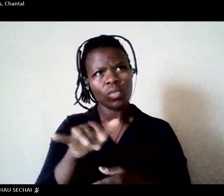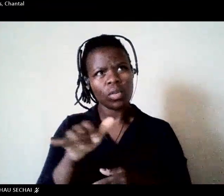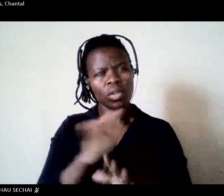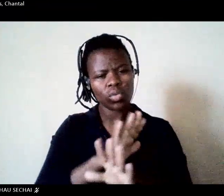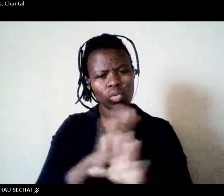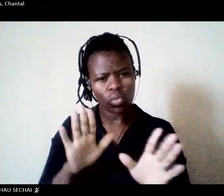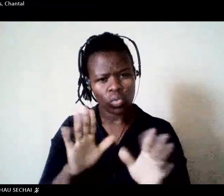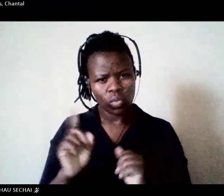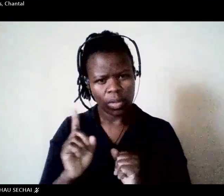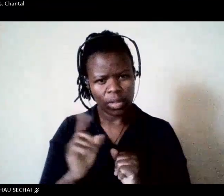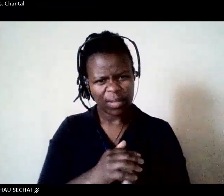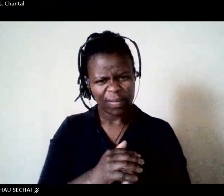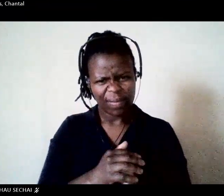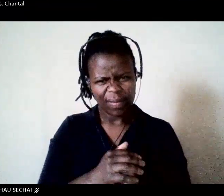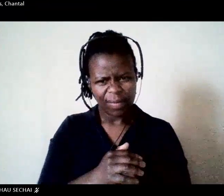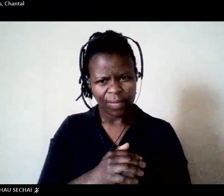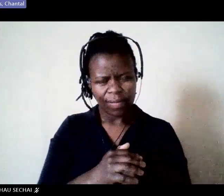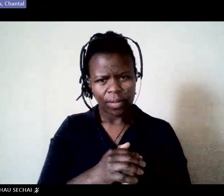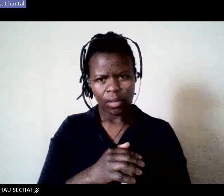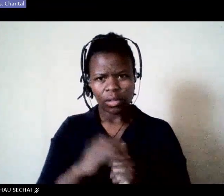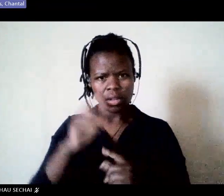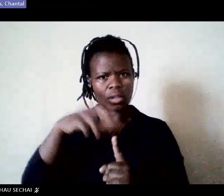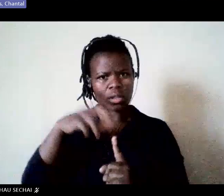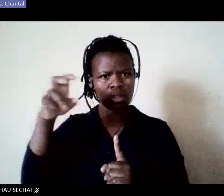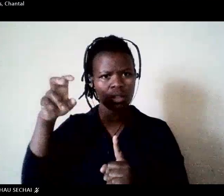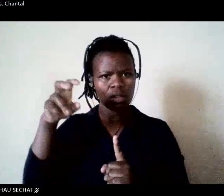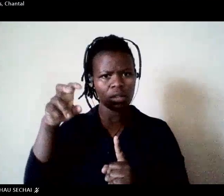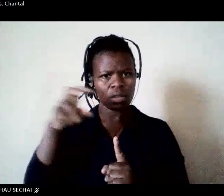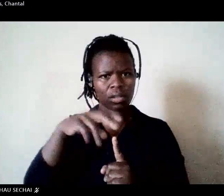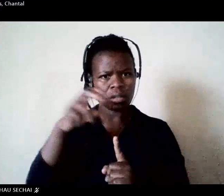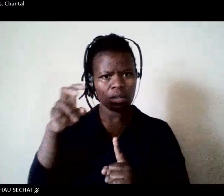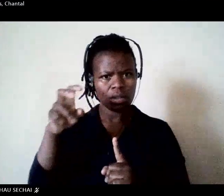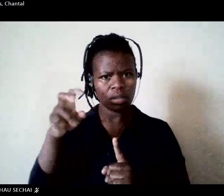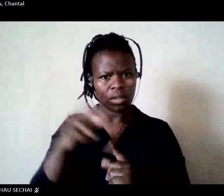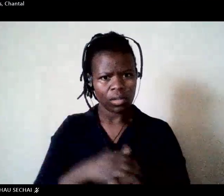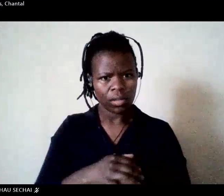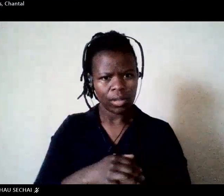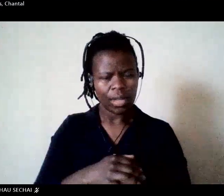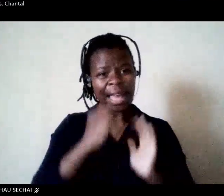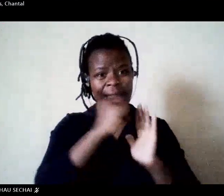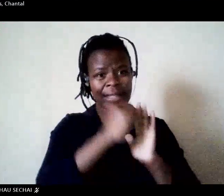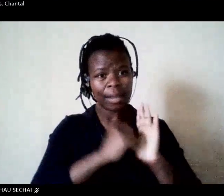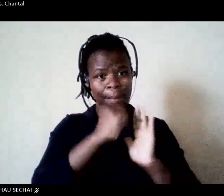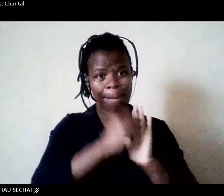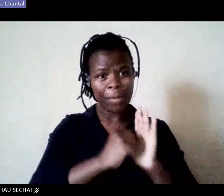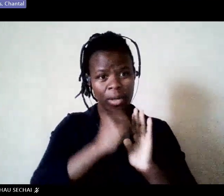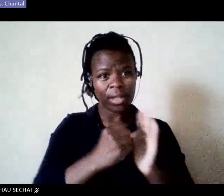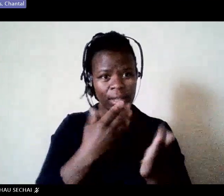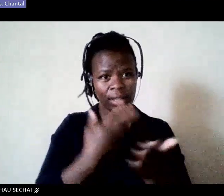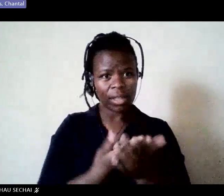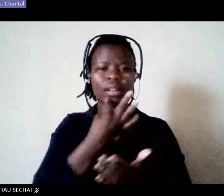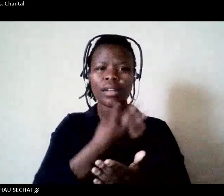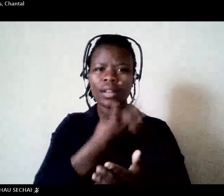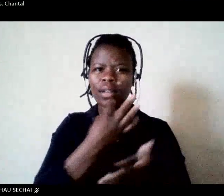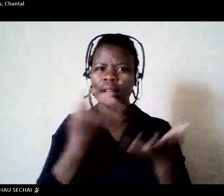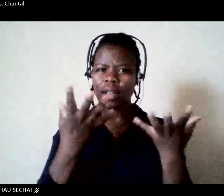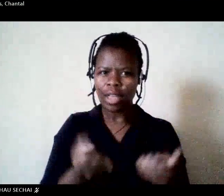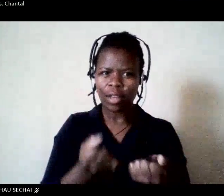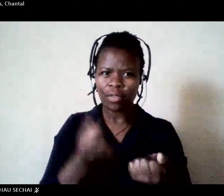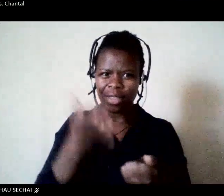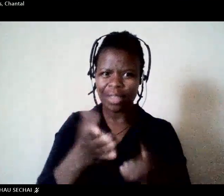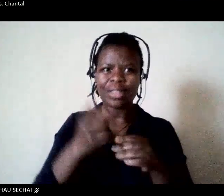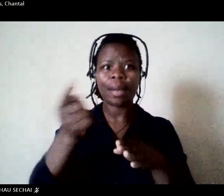to be symbolic. Yeah, it's meant to be symbolic to say we have it there, but not really practically. So he's saying that he's feeling